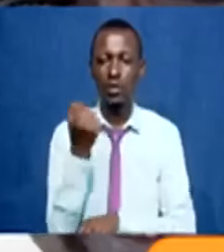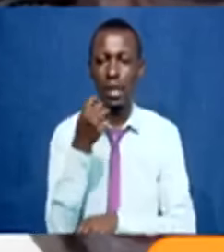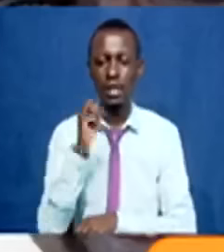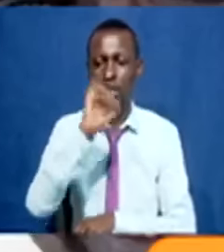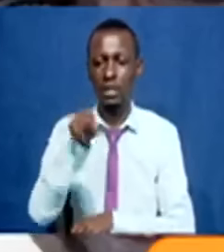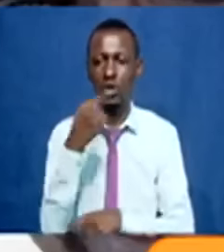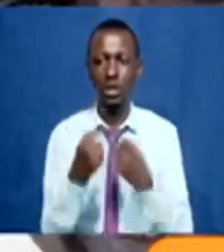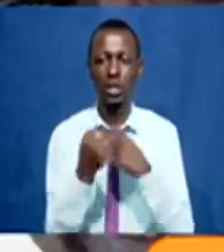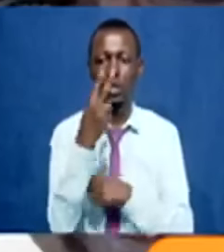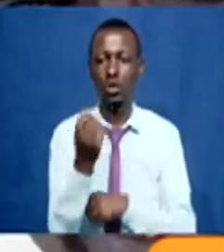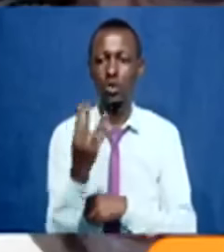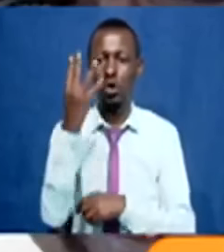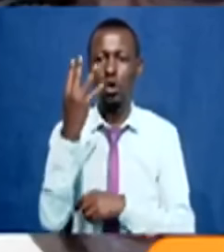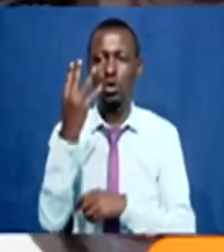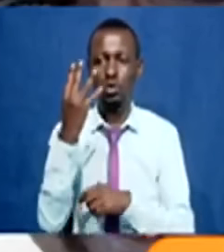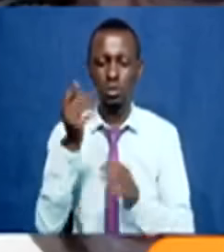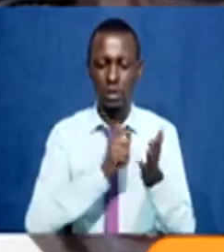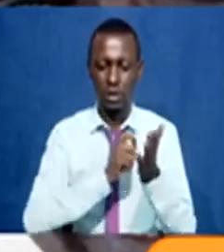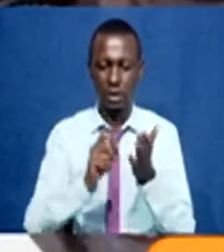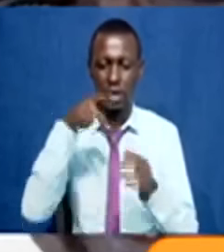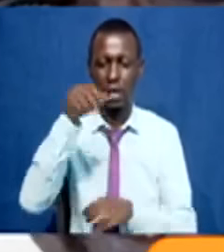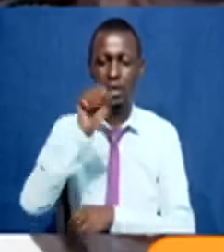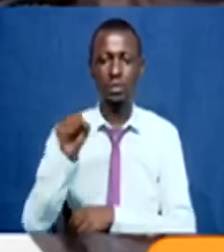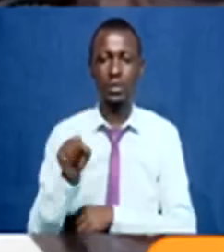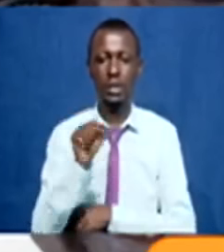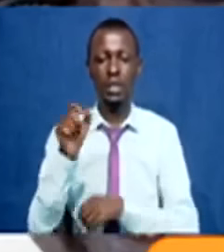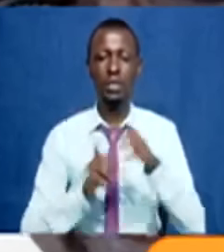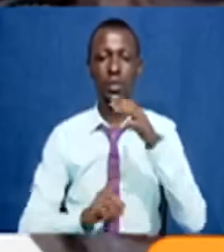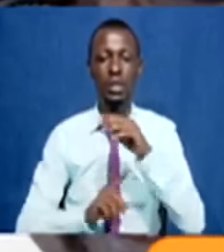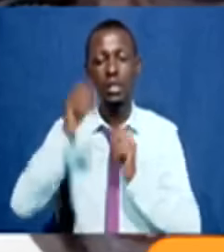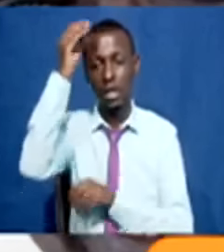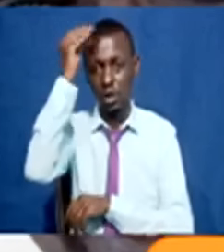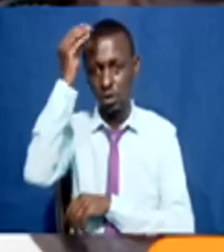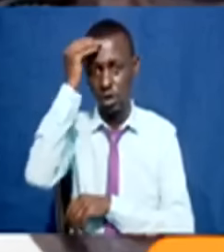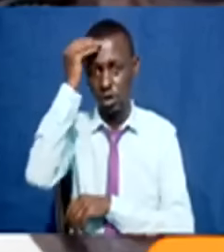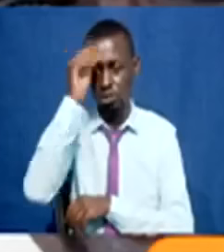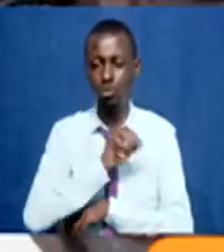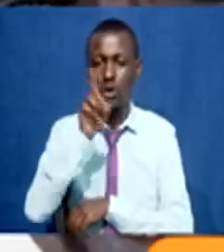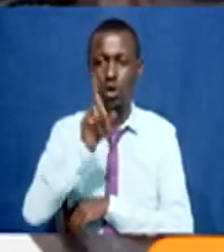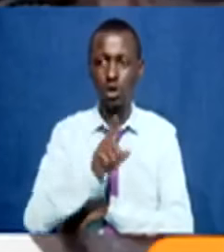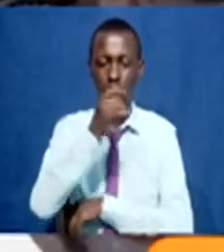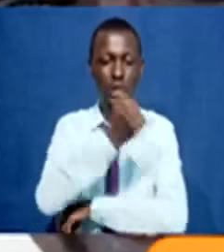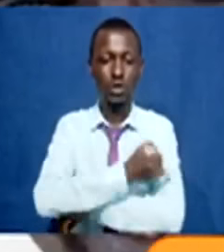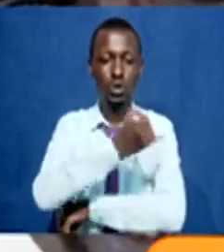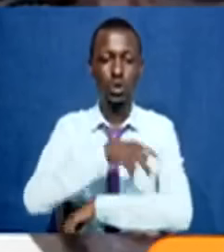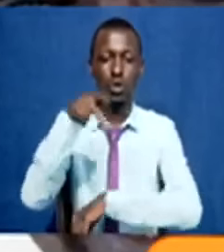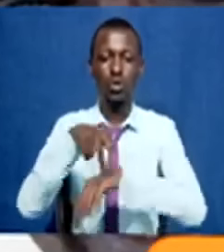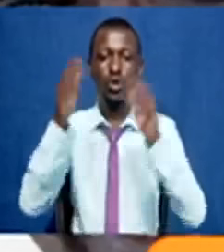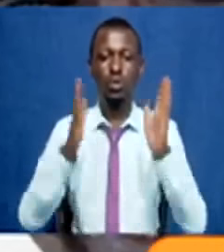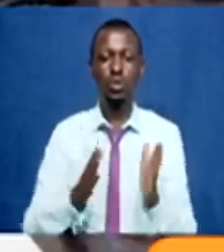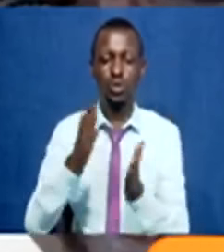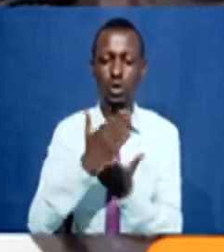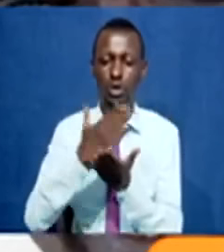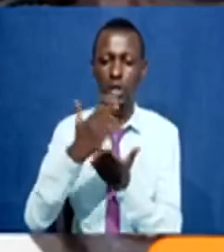2024 and signed by Basic Education Principal Secretary Bello Kipsang directed institution heads to share school